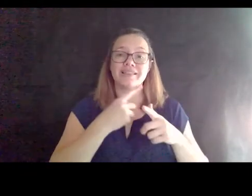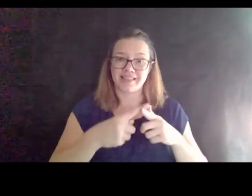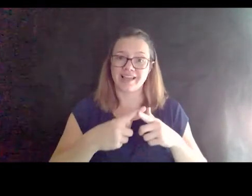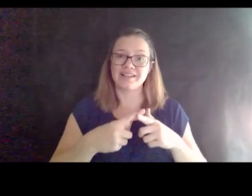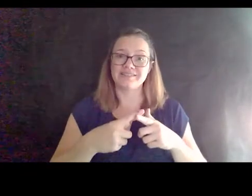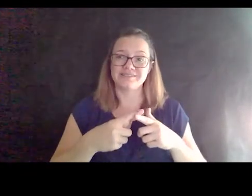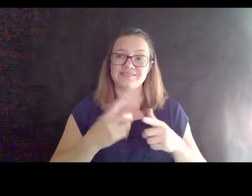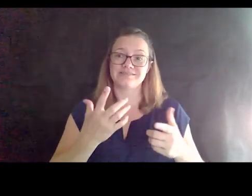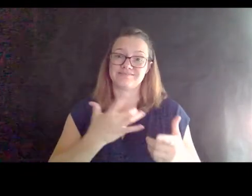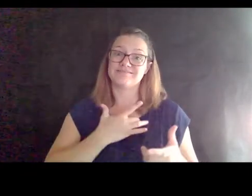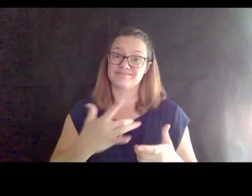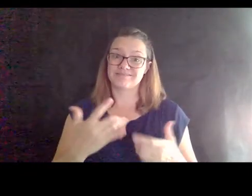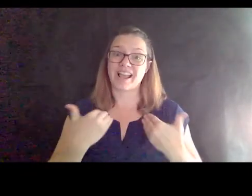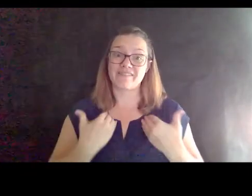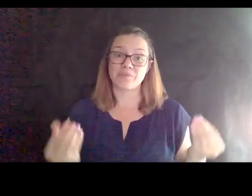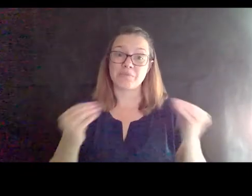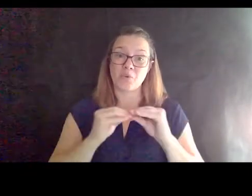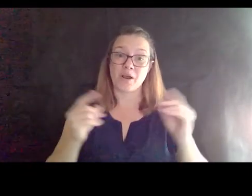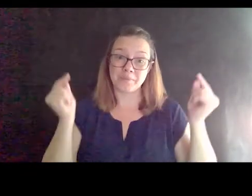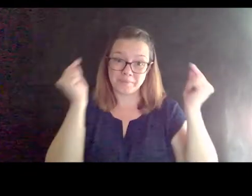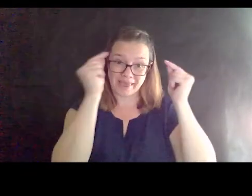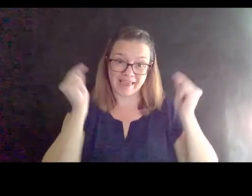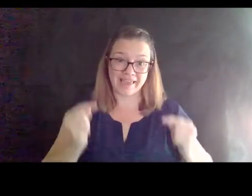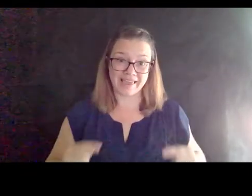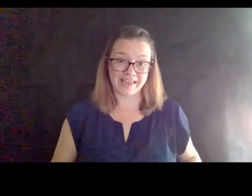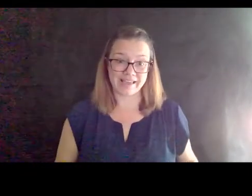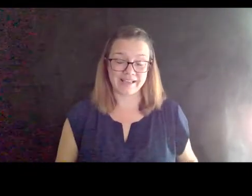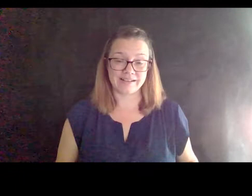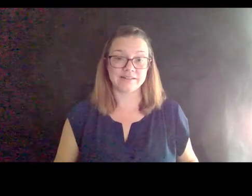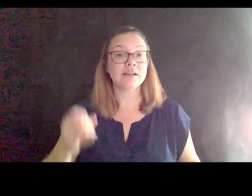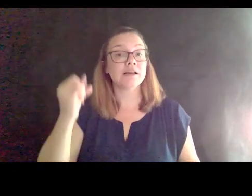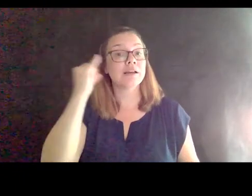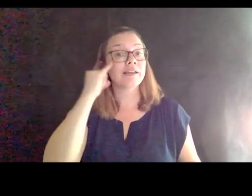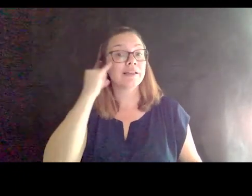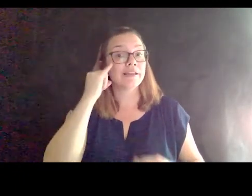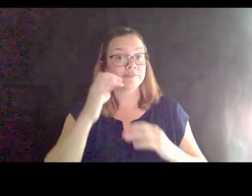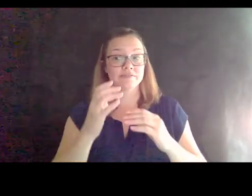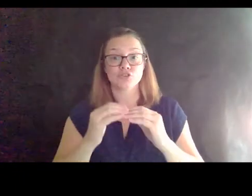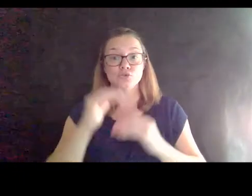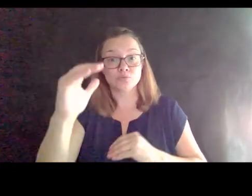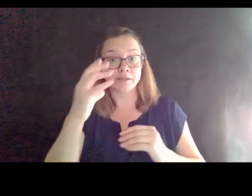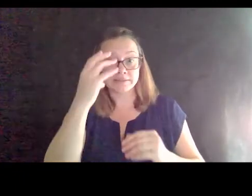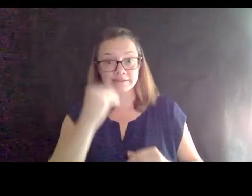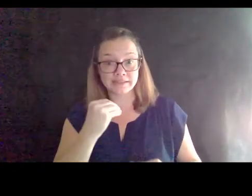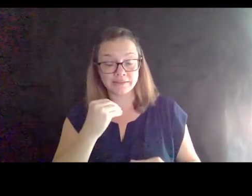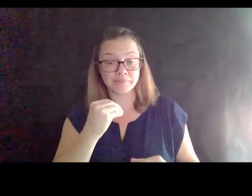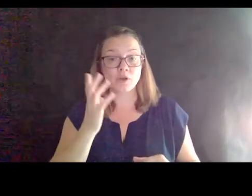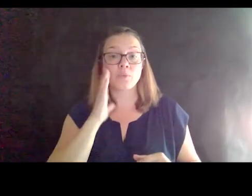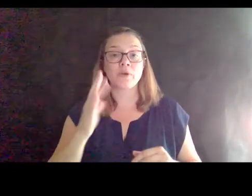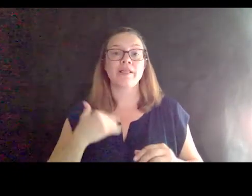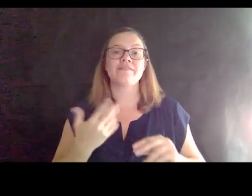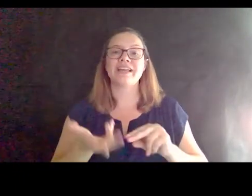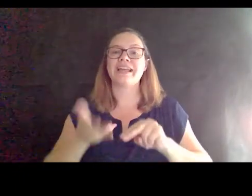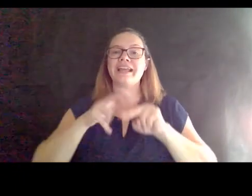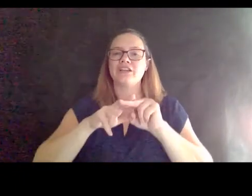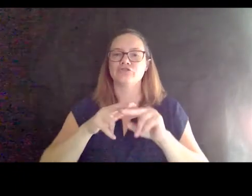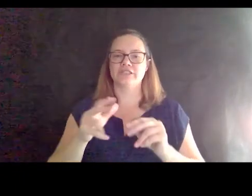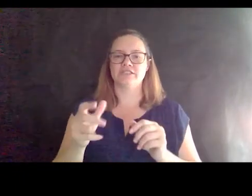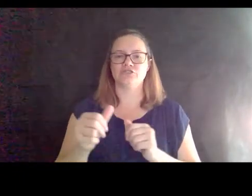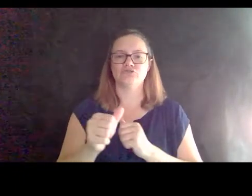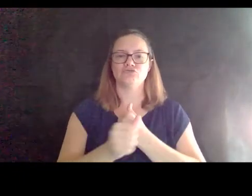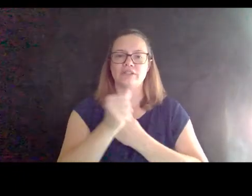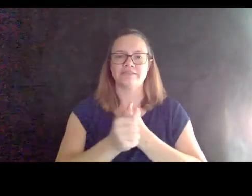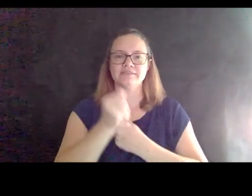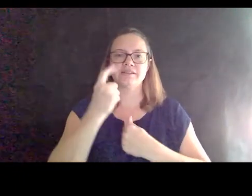more body pain. And oversleeping can be linked to an increased risk for heart disease